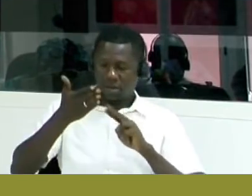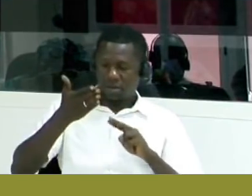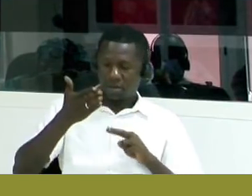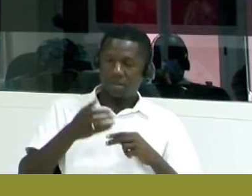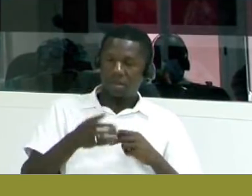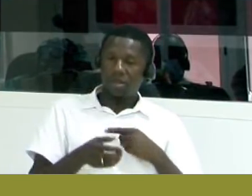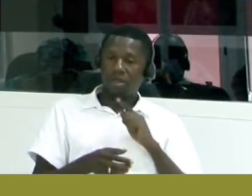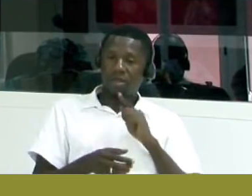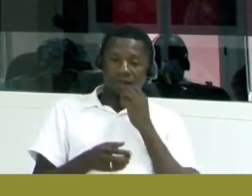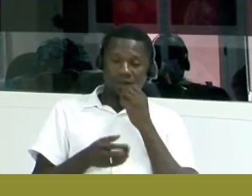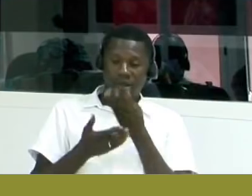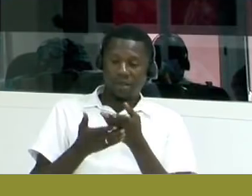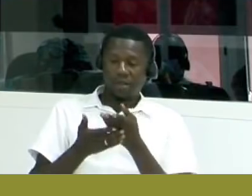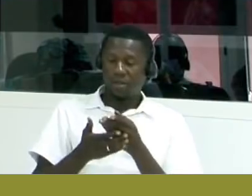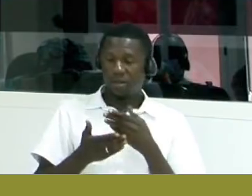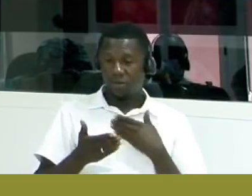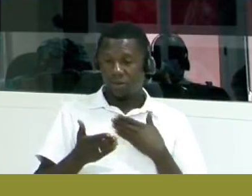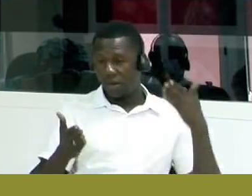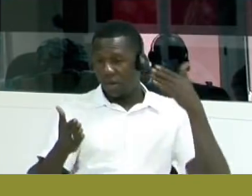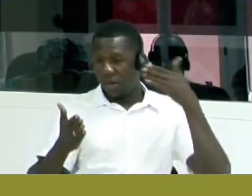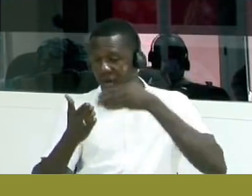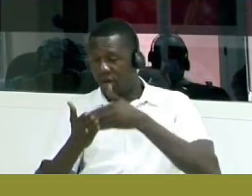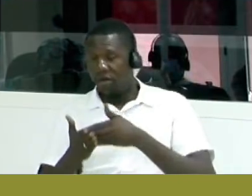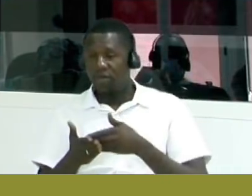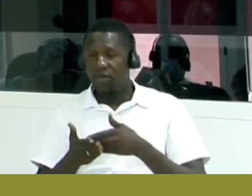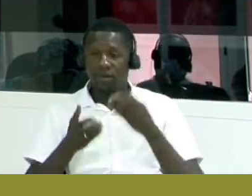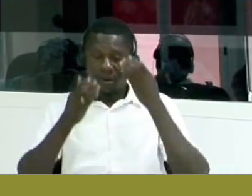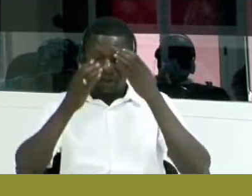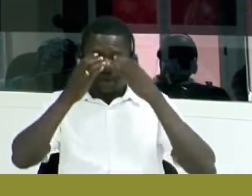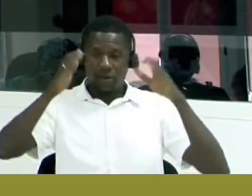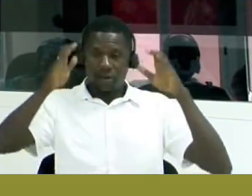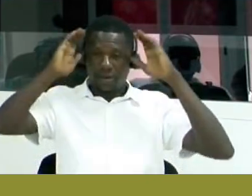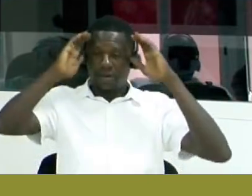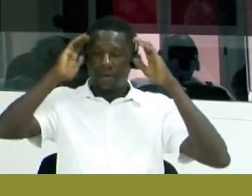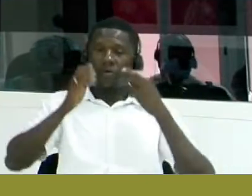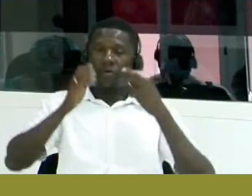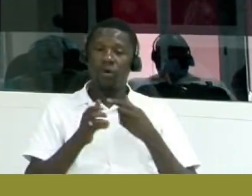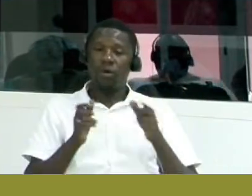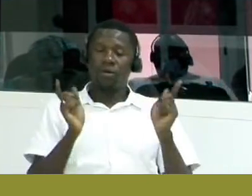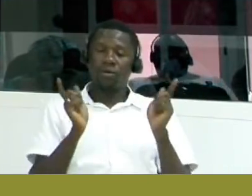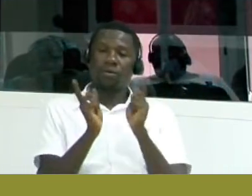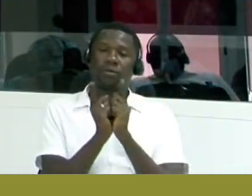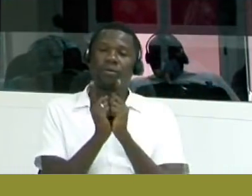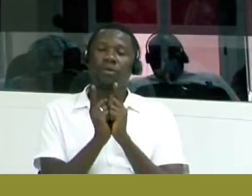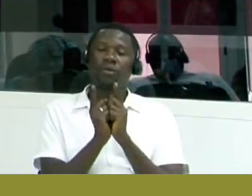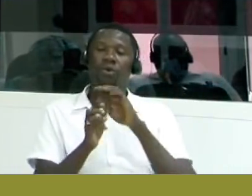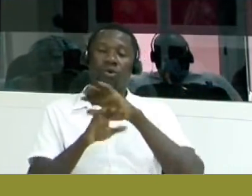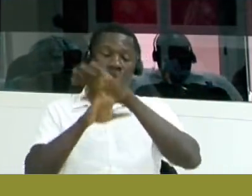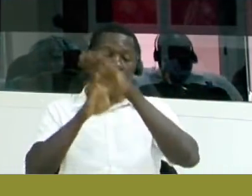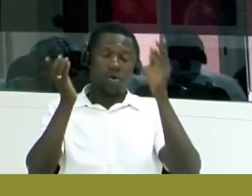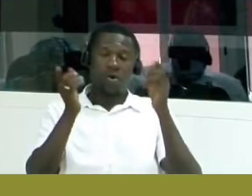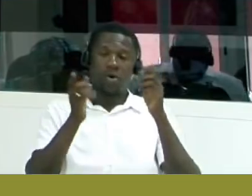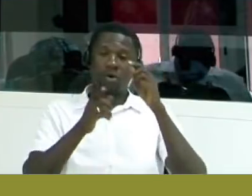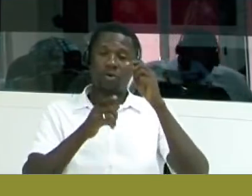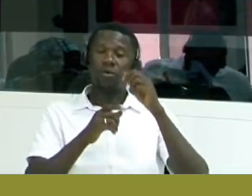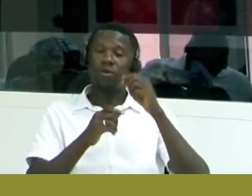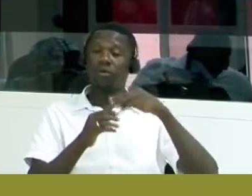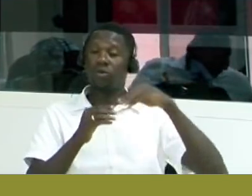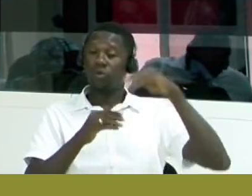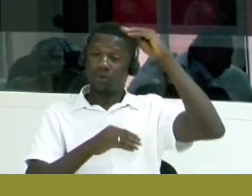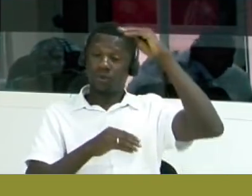He says, on our arrival at the college, we found all top senior